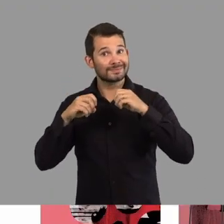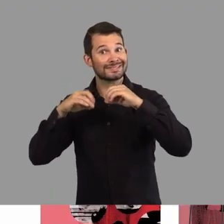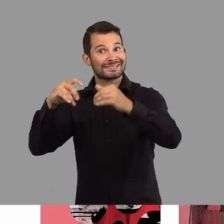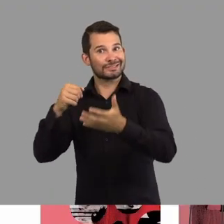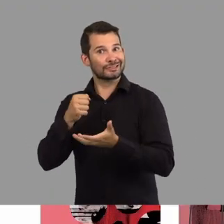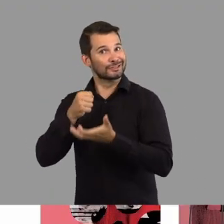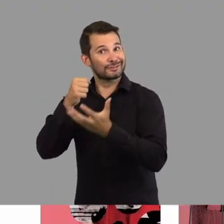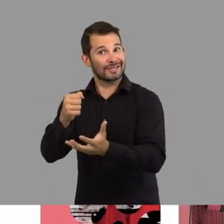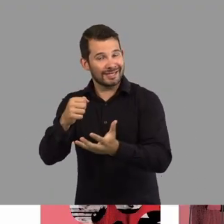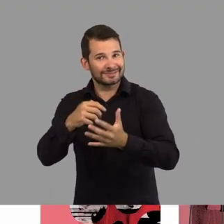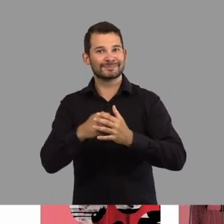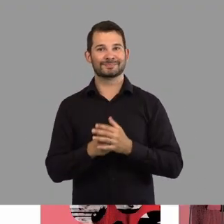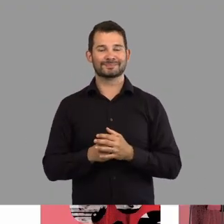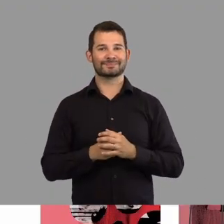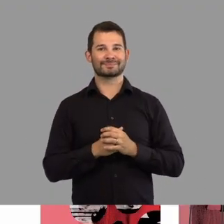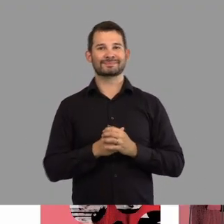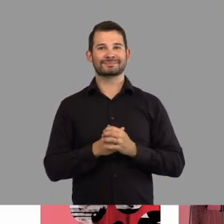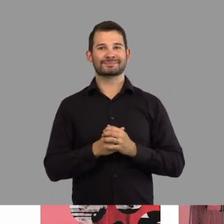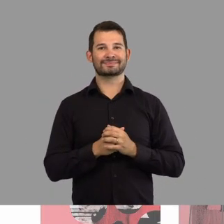Welcome to the Seed Grant.